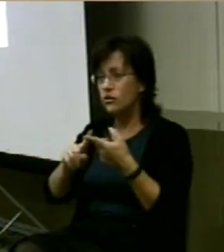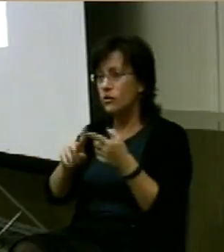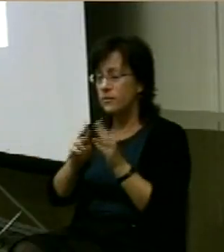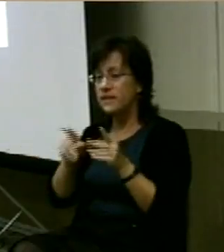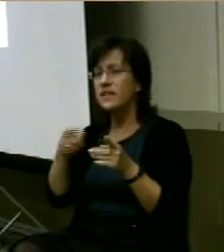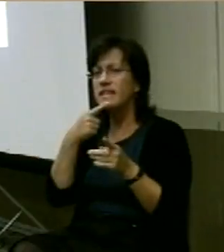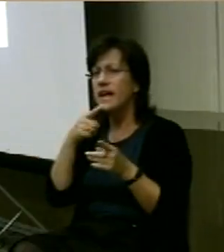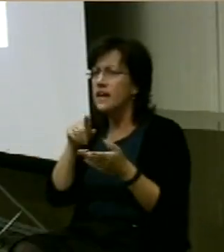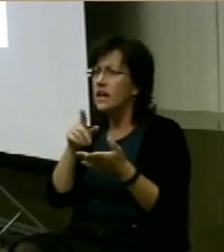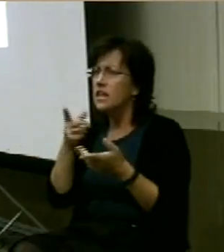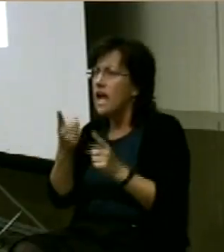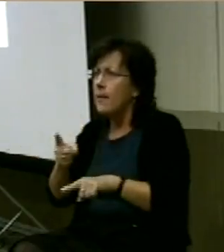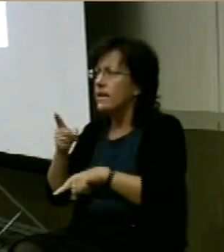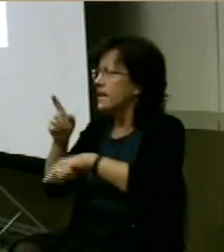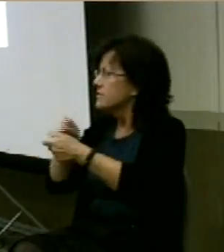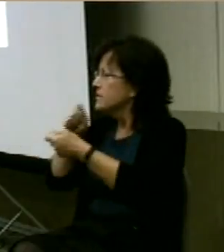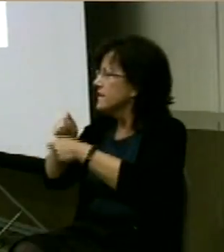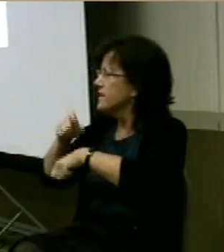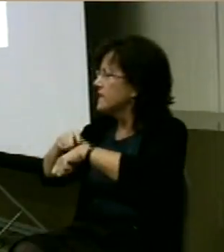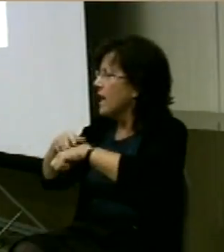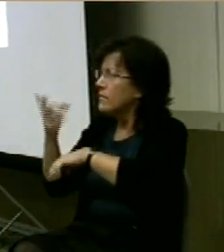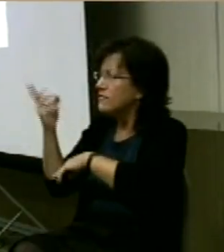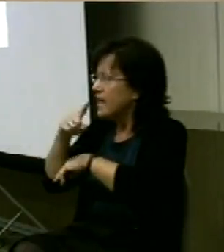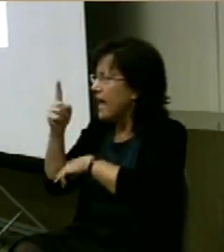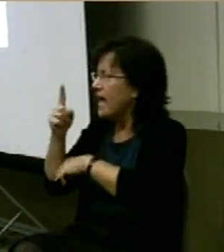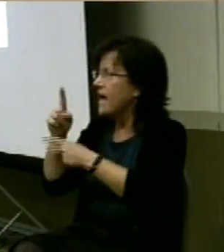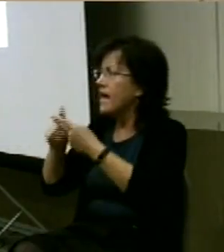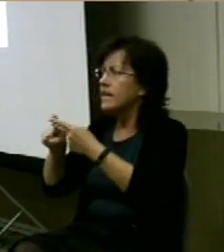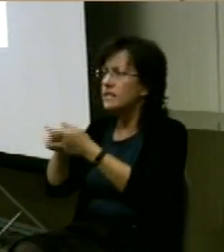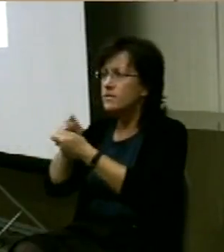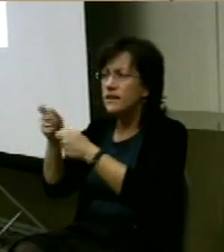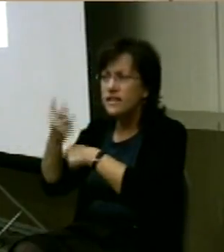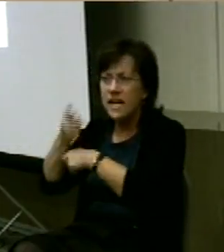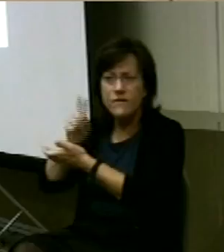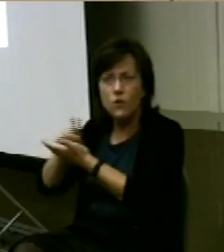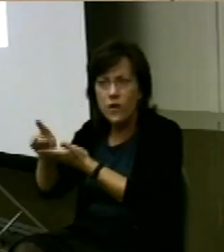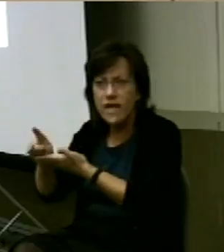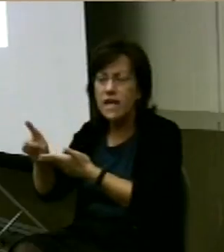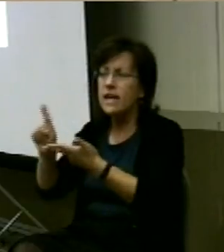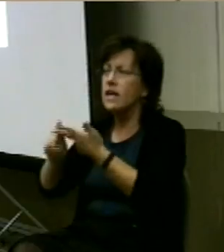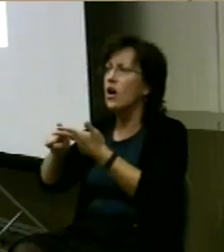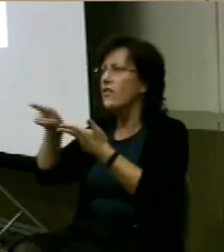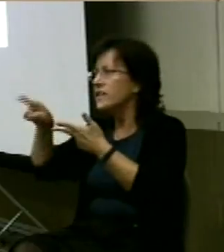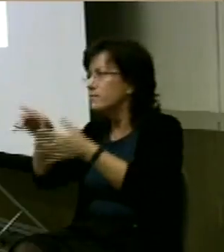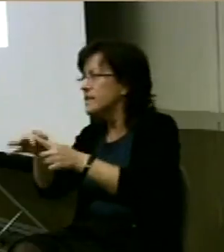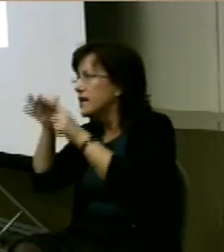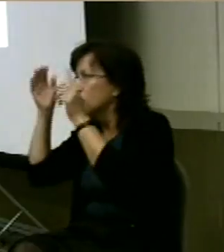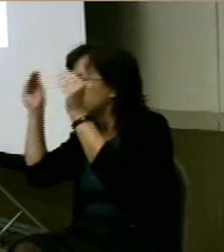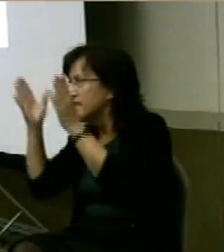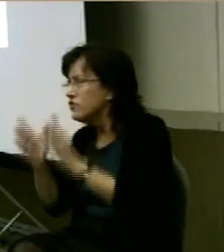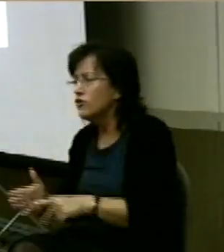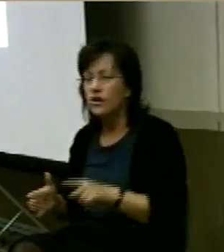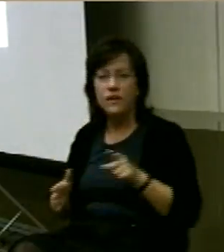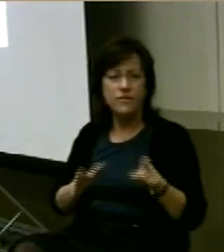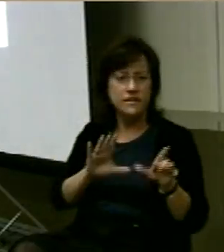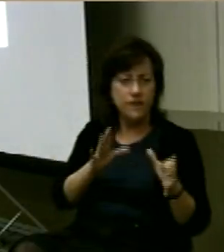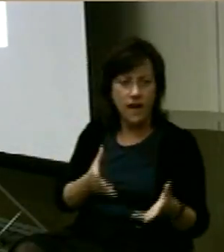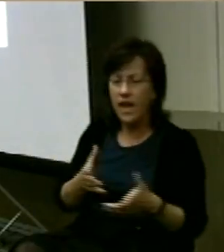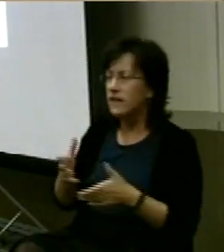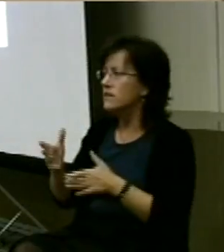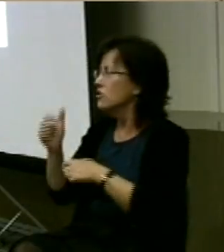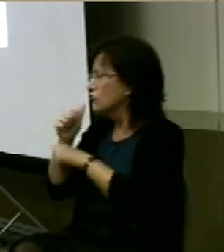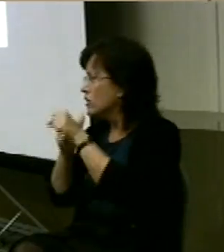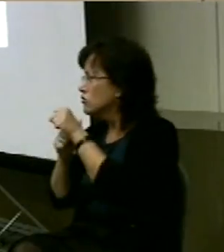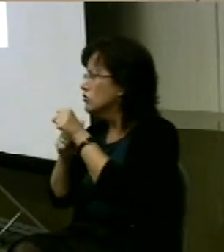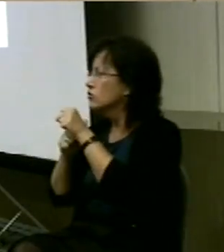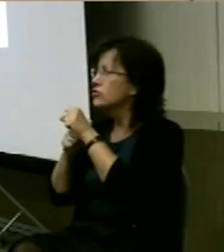time of day? Does it happen a certain time of the week? Does it happen with a certain teacher or in a certain class, structured or unstructured settings? Those